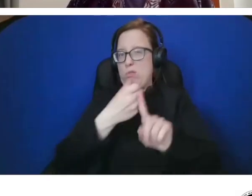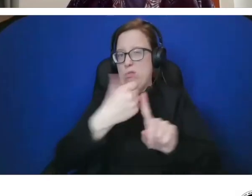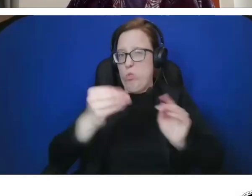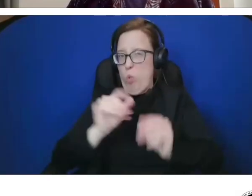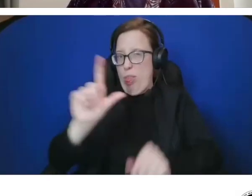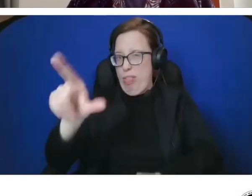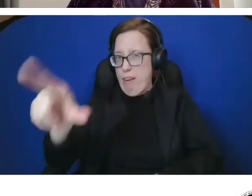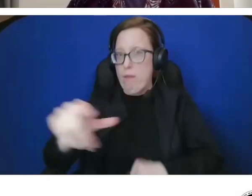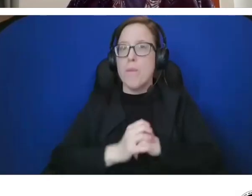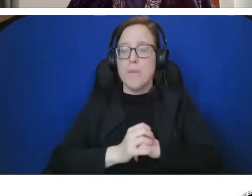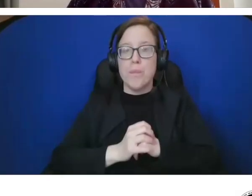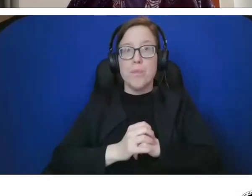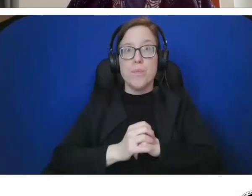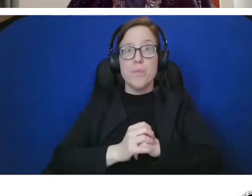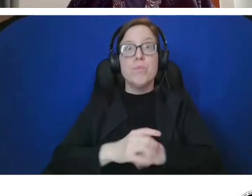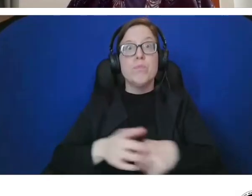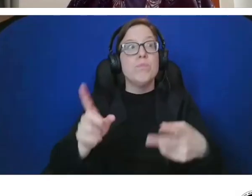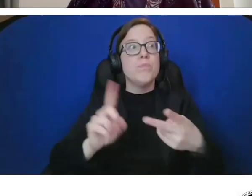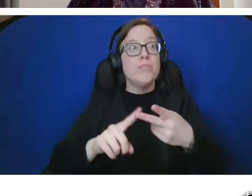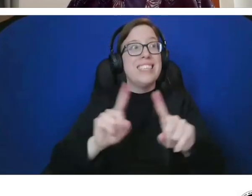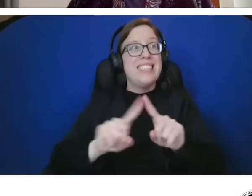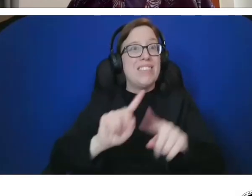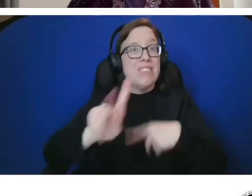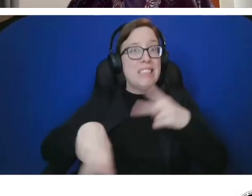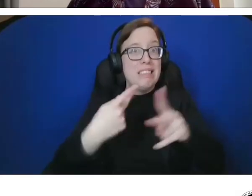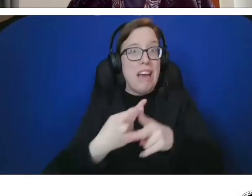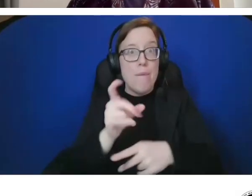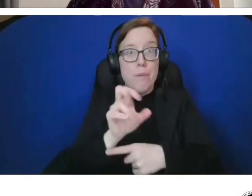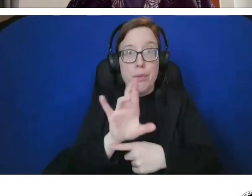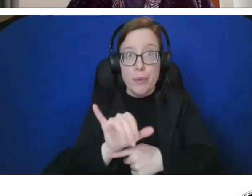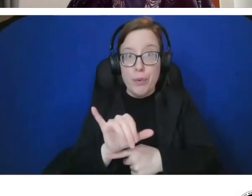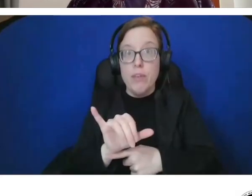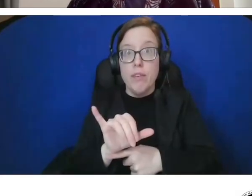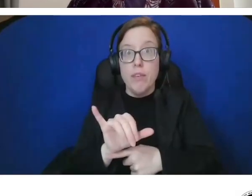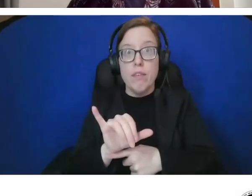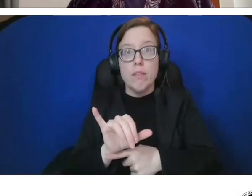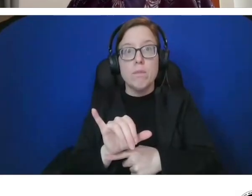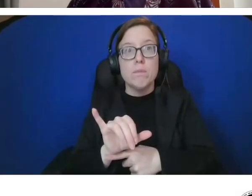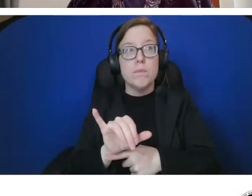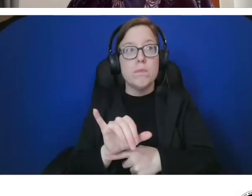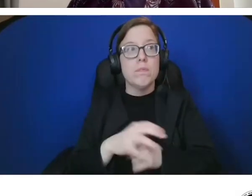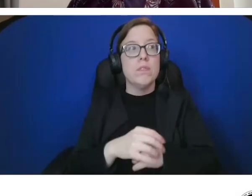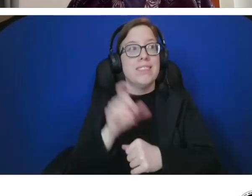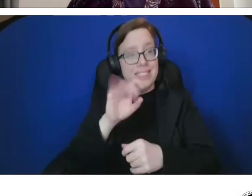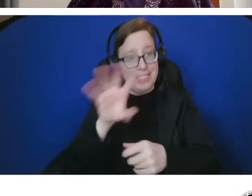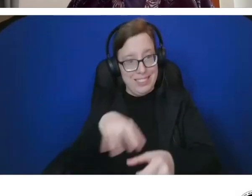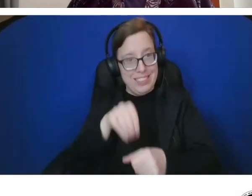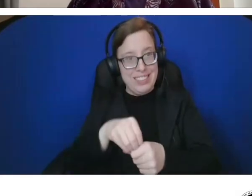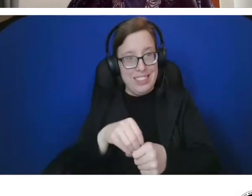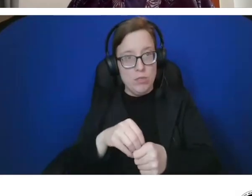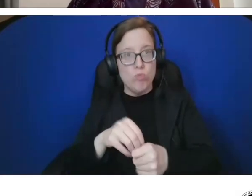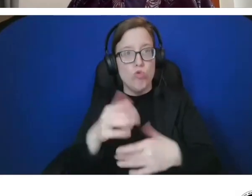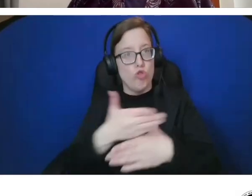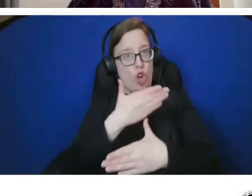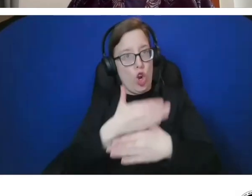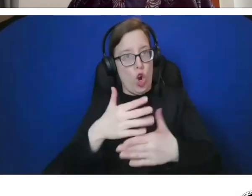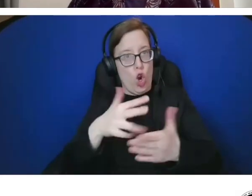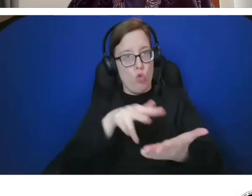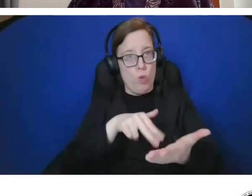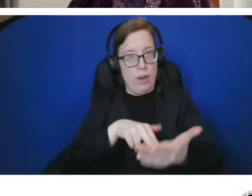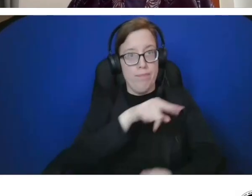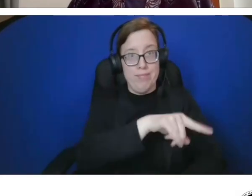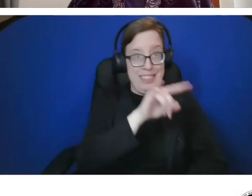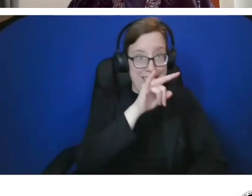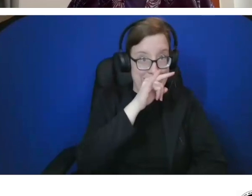well. We need to think about different types of literacy. Of course, we need to engage in shared readings where